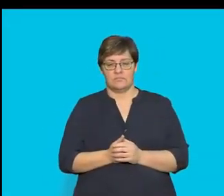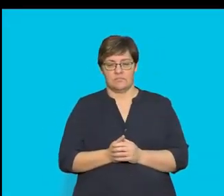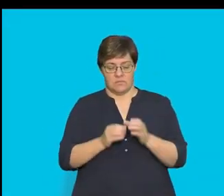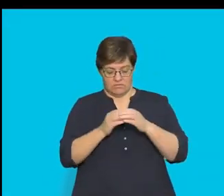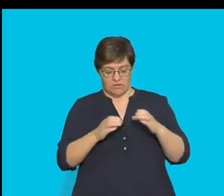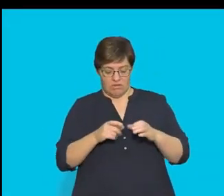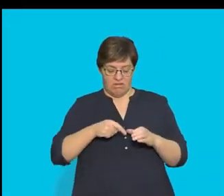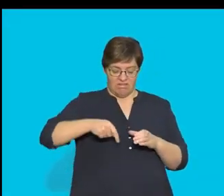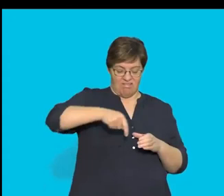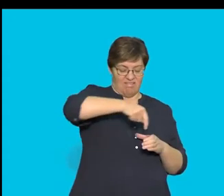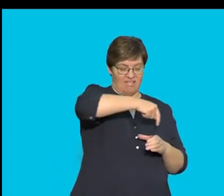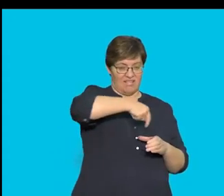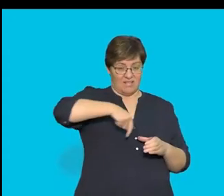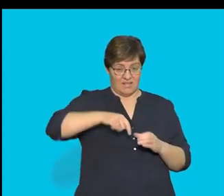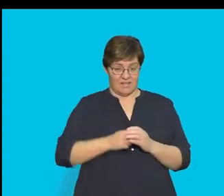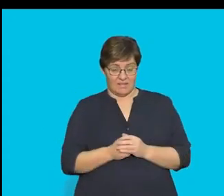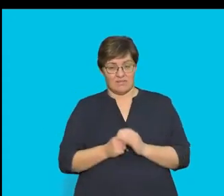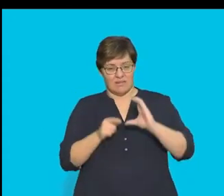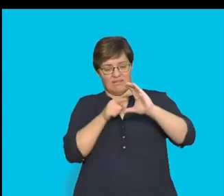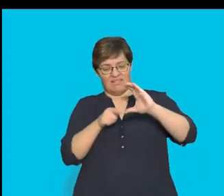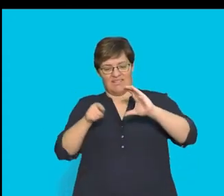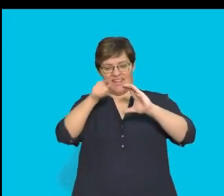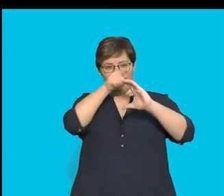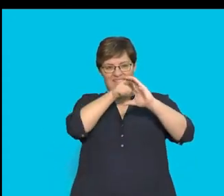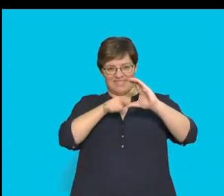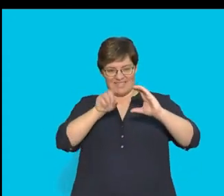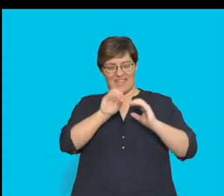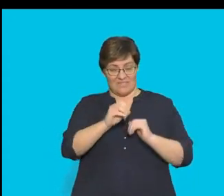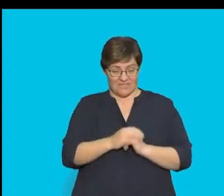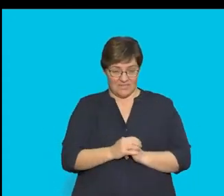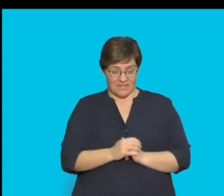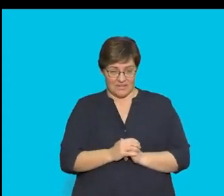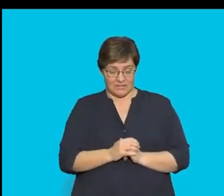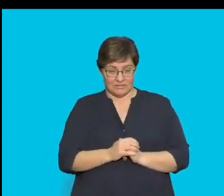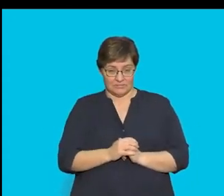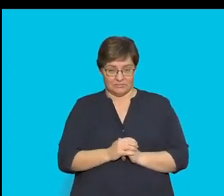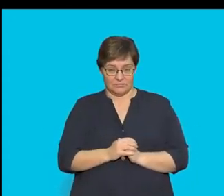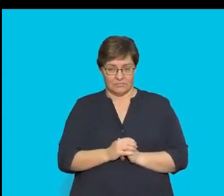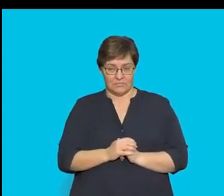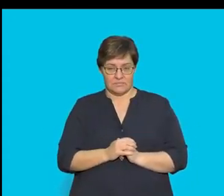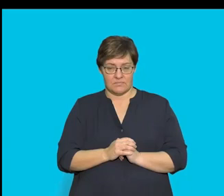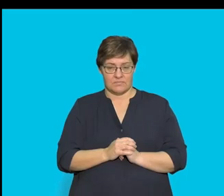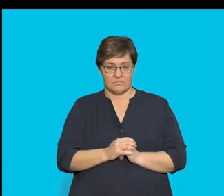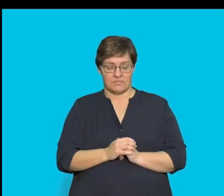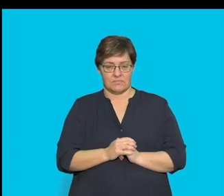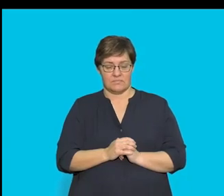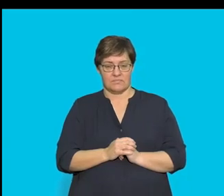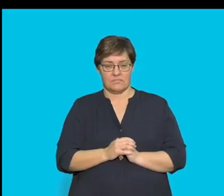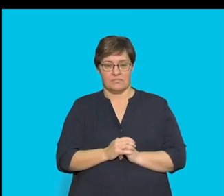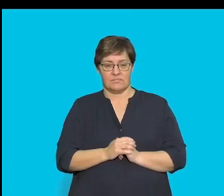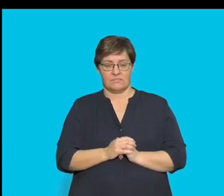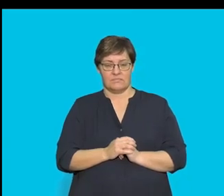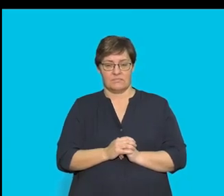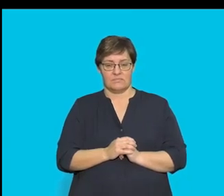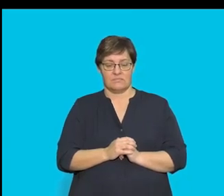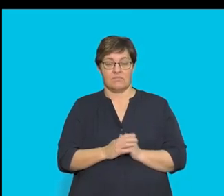pattern. So over here, you can see it's anti-clockwise. It's not going in the same direction of a clock. What